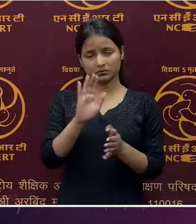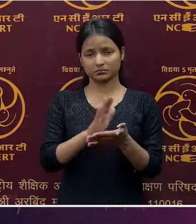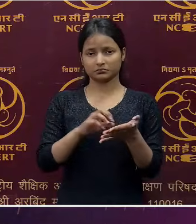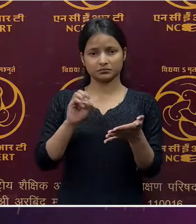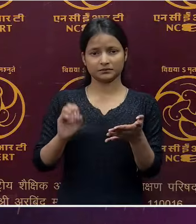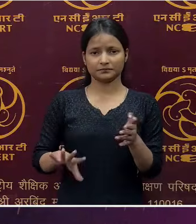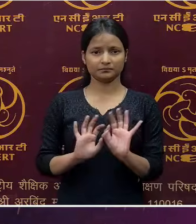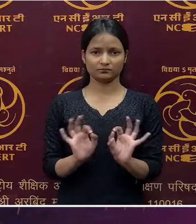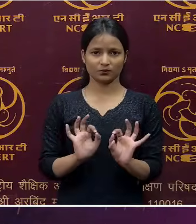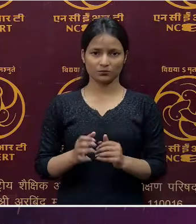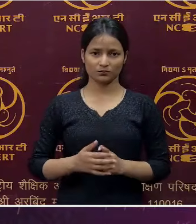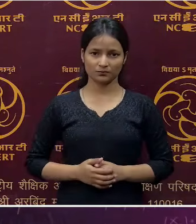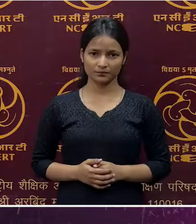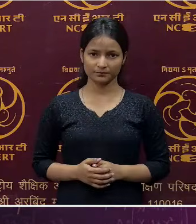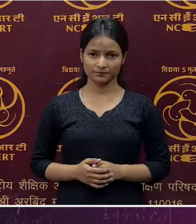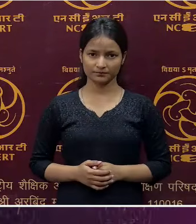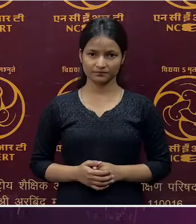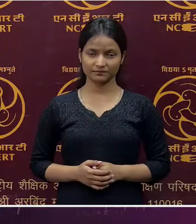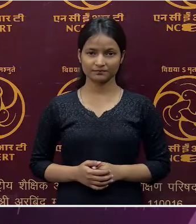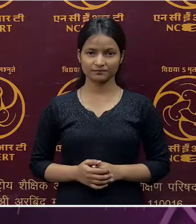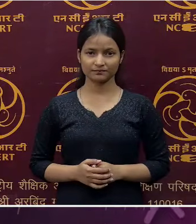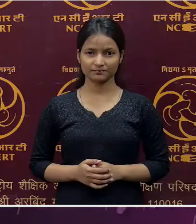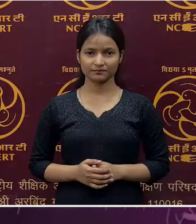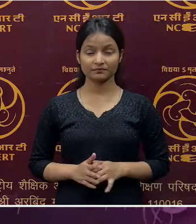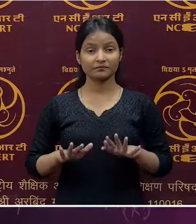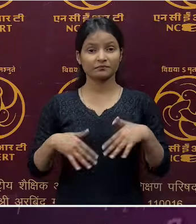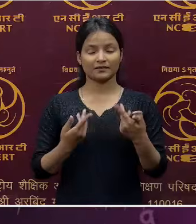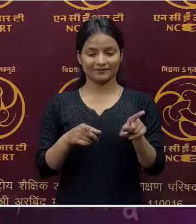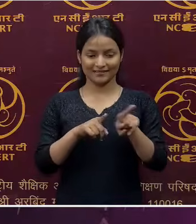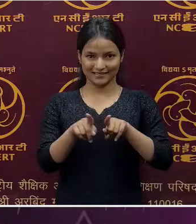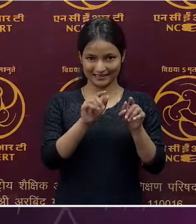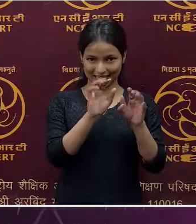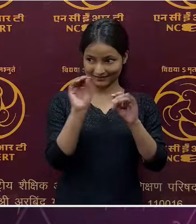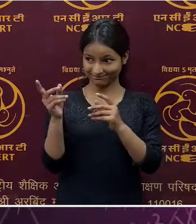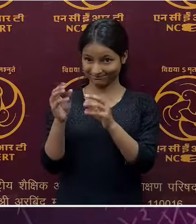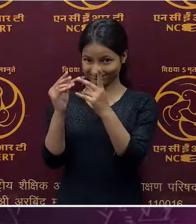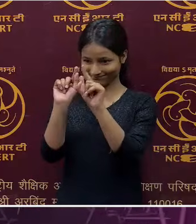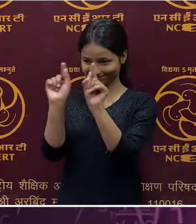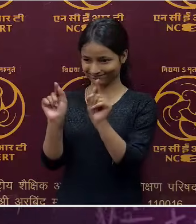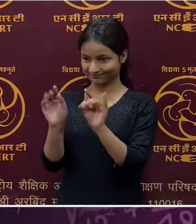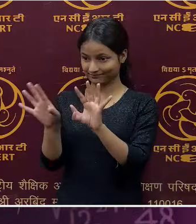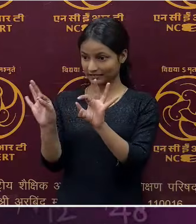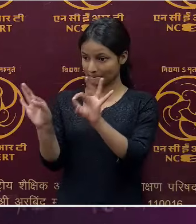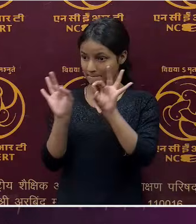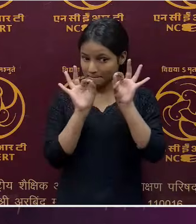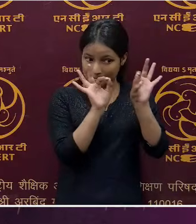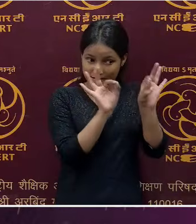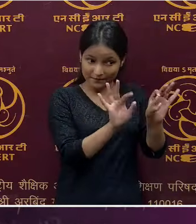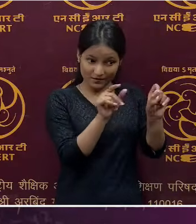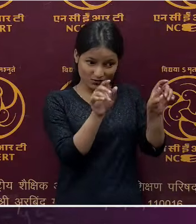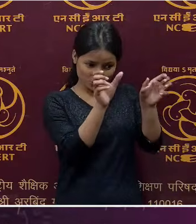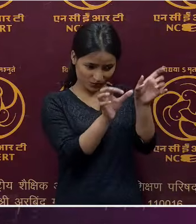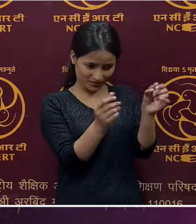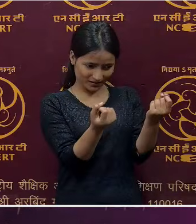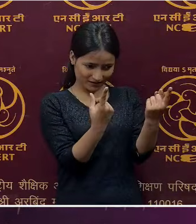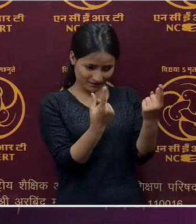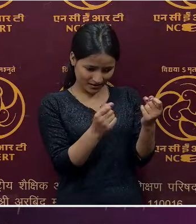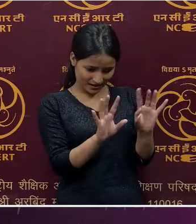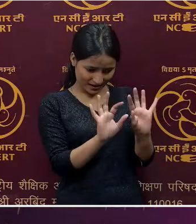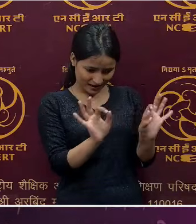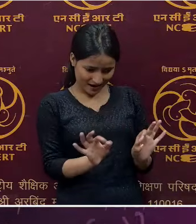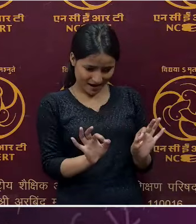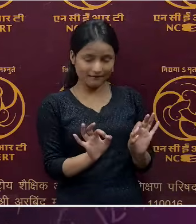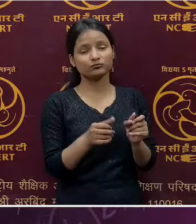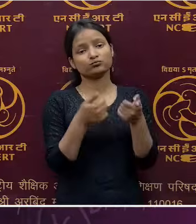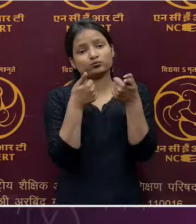V is not in the set A, then it cannot be an example of relation. Now the most important part is the function.